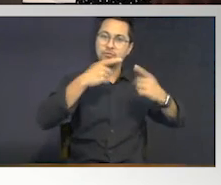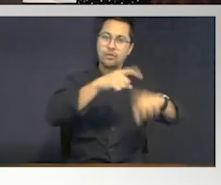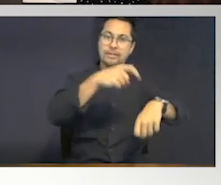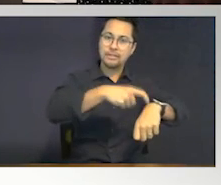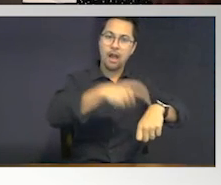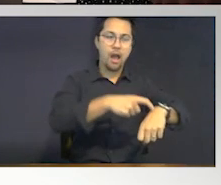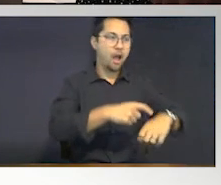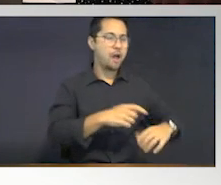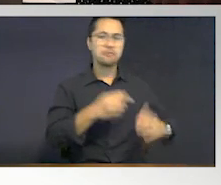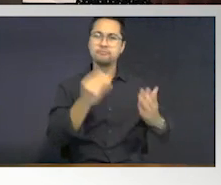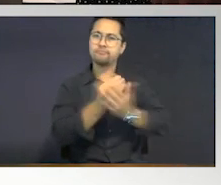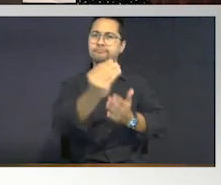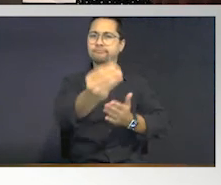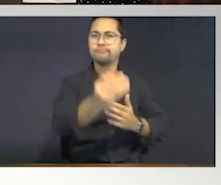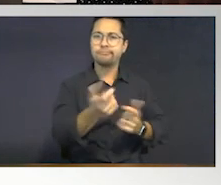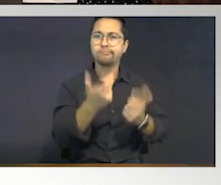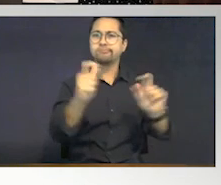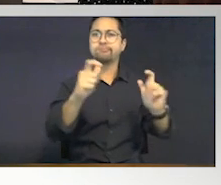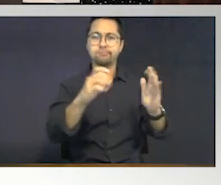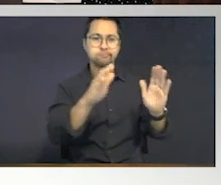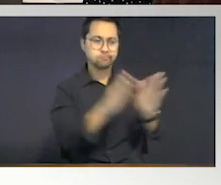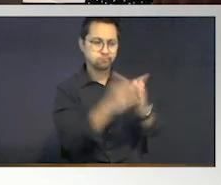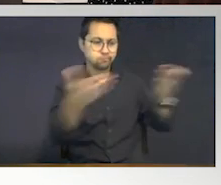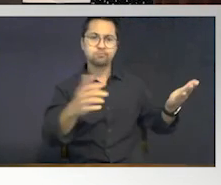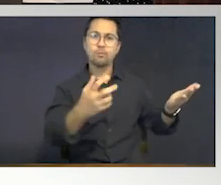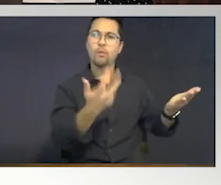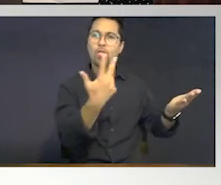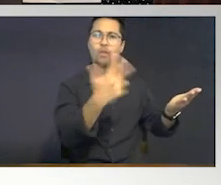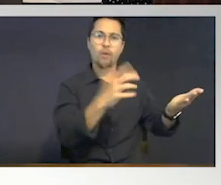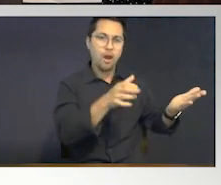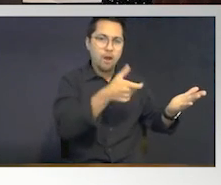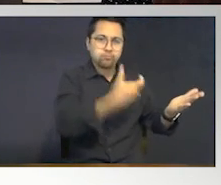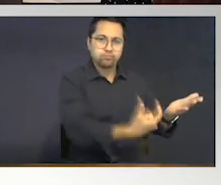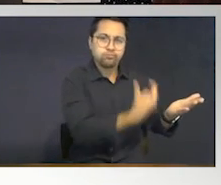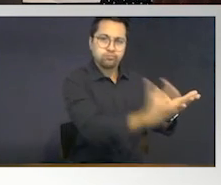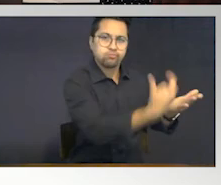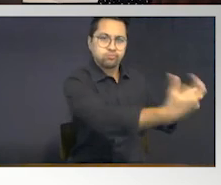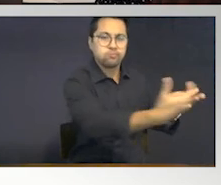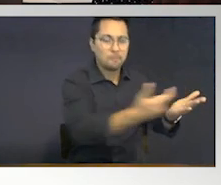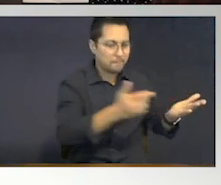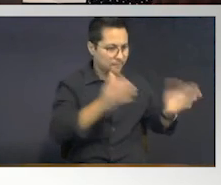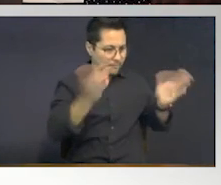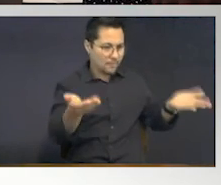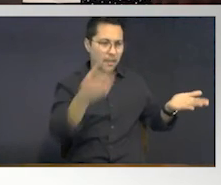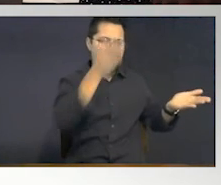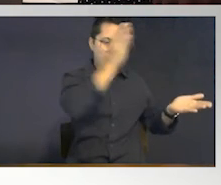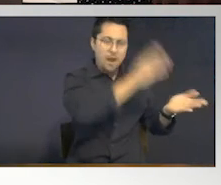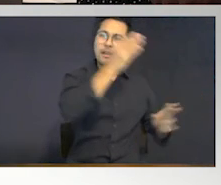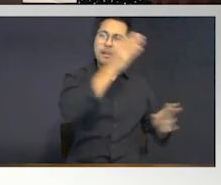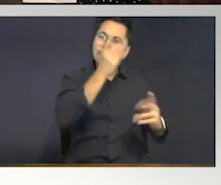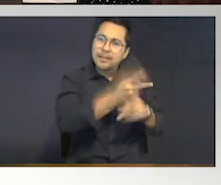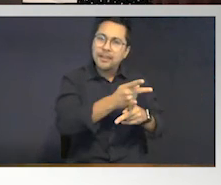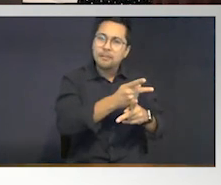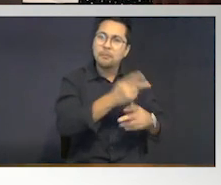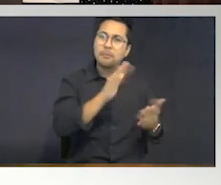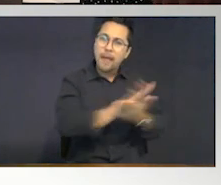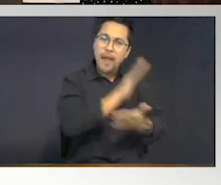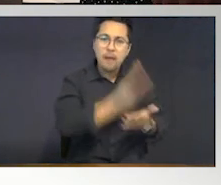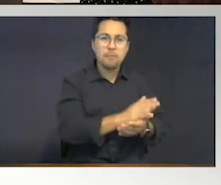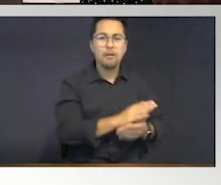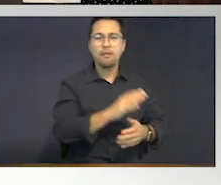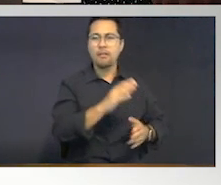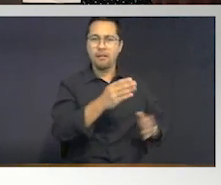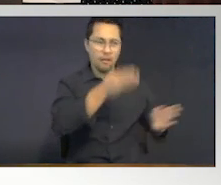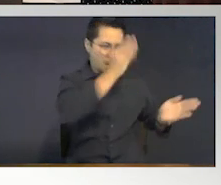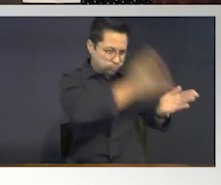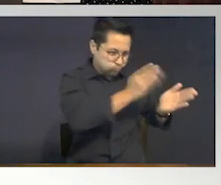big binders, you know, with the 3-hole punch, and keeping them, the papers, if you will, the paper backup copies.